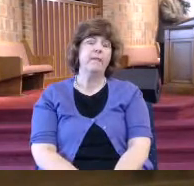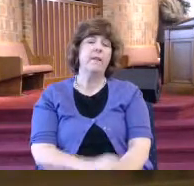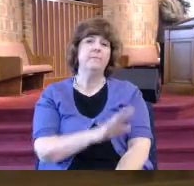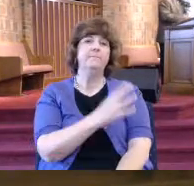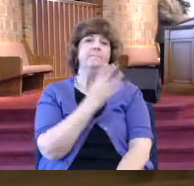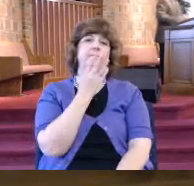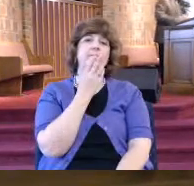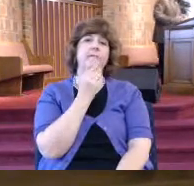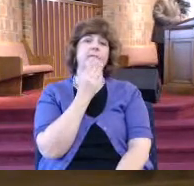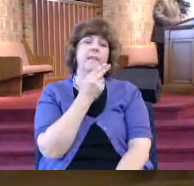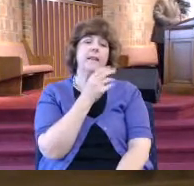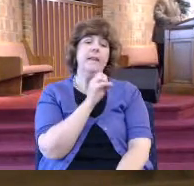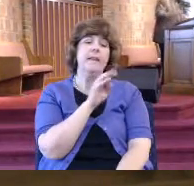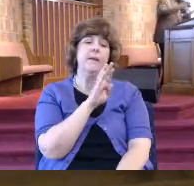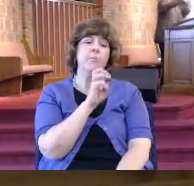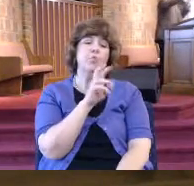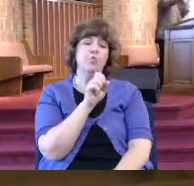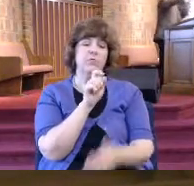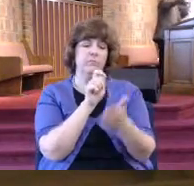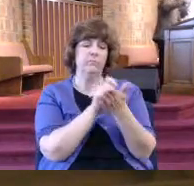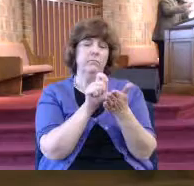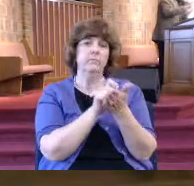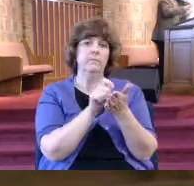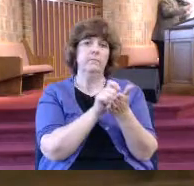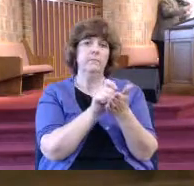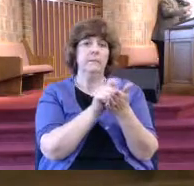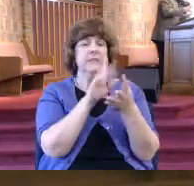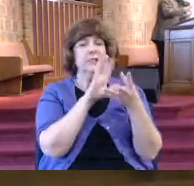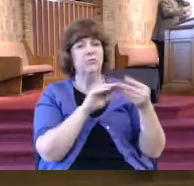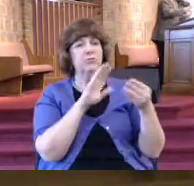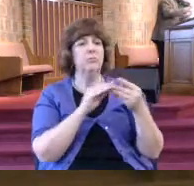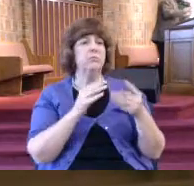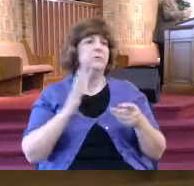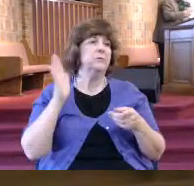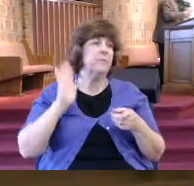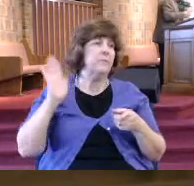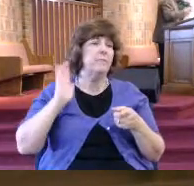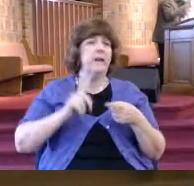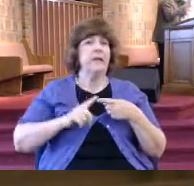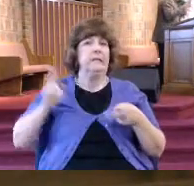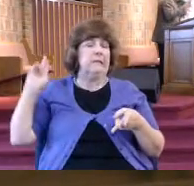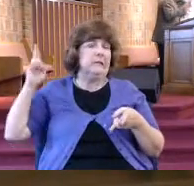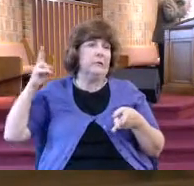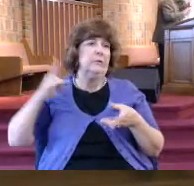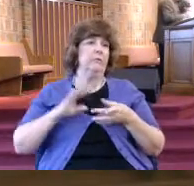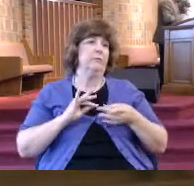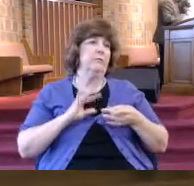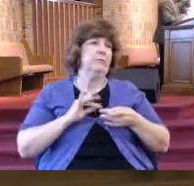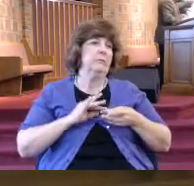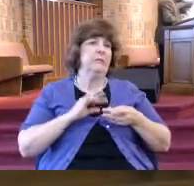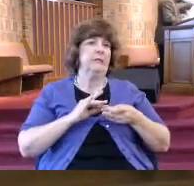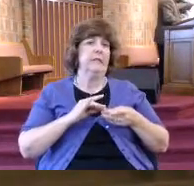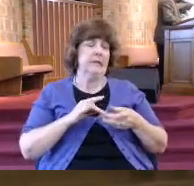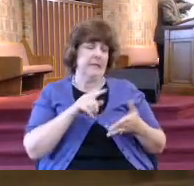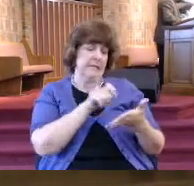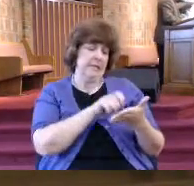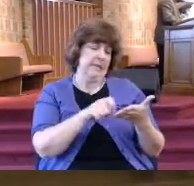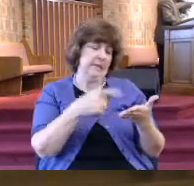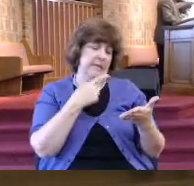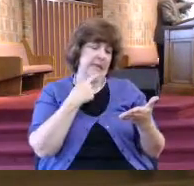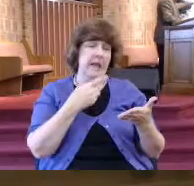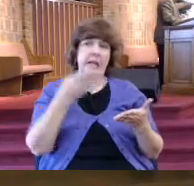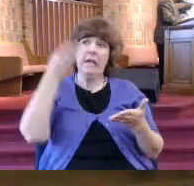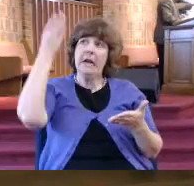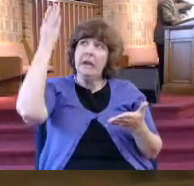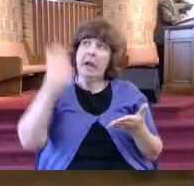to look backward at history and talk about what has happened in the past, he says, "God, who at various times and